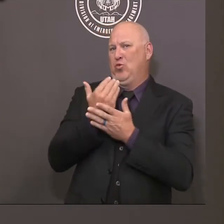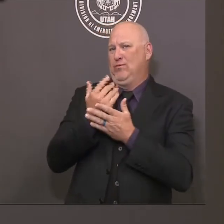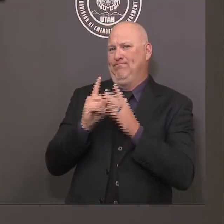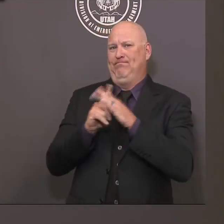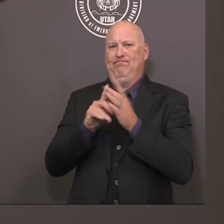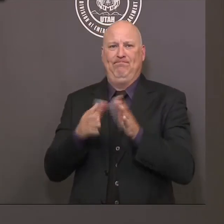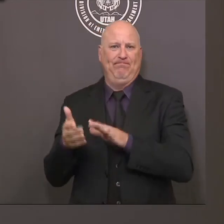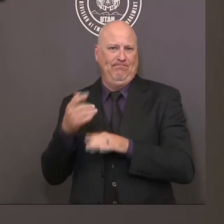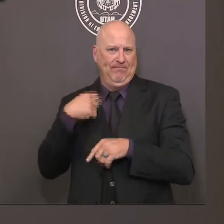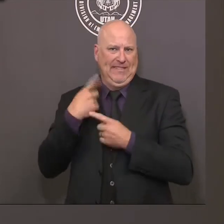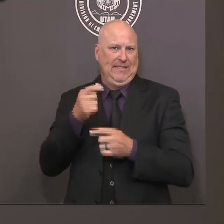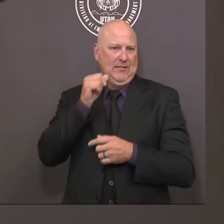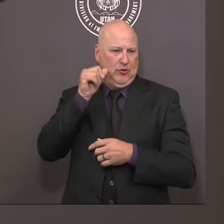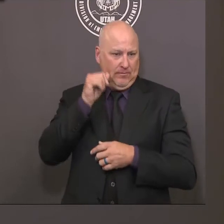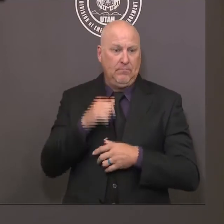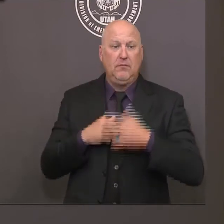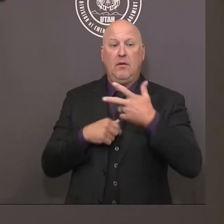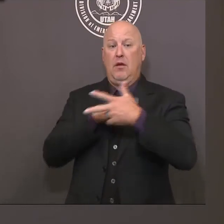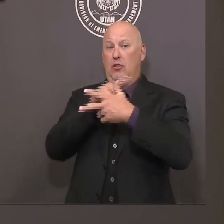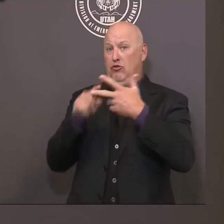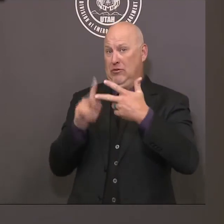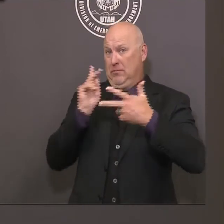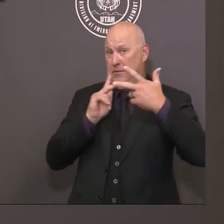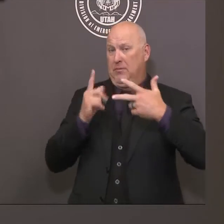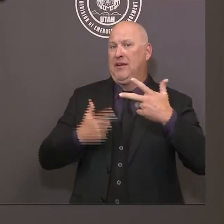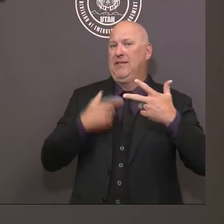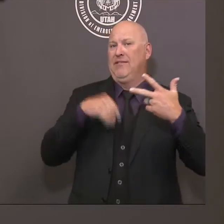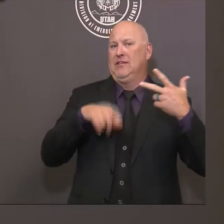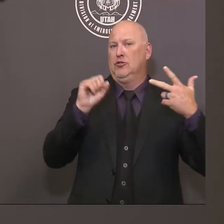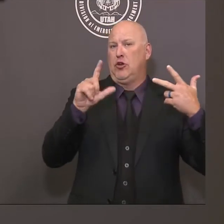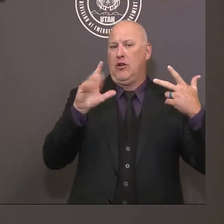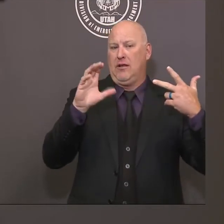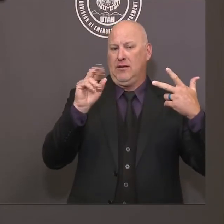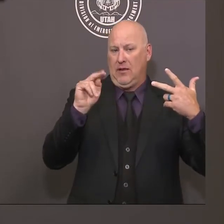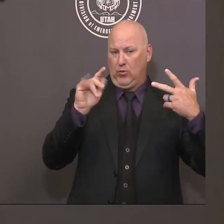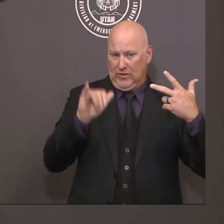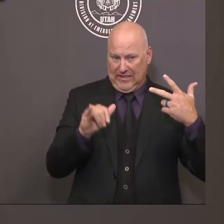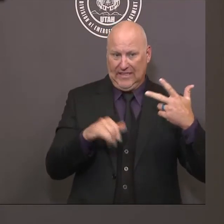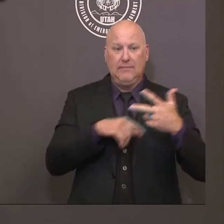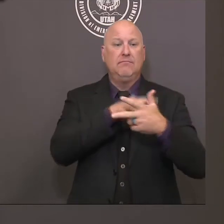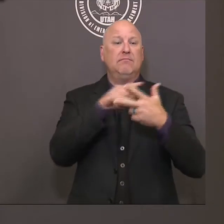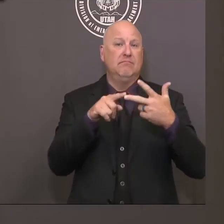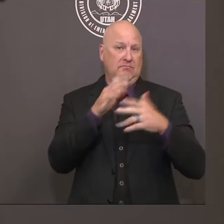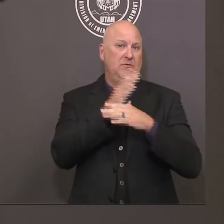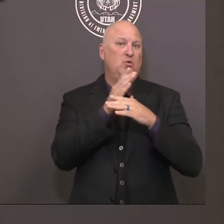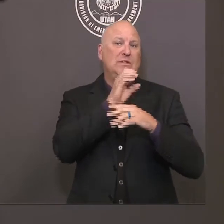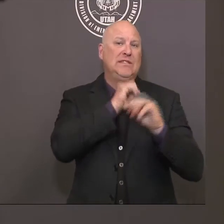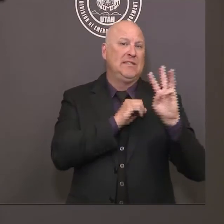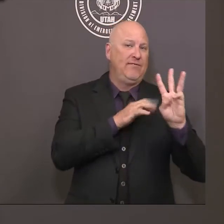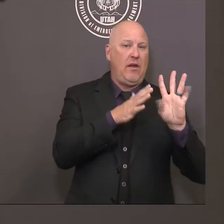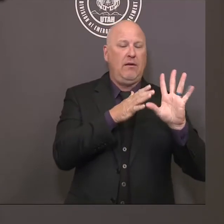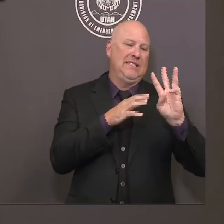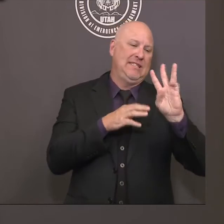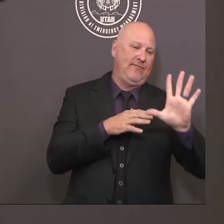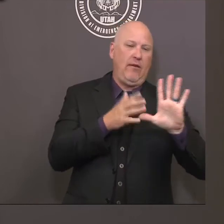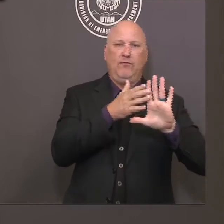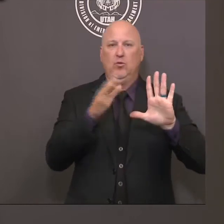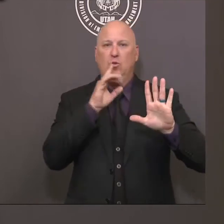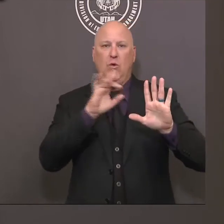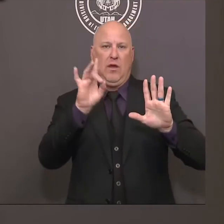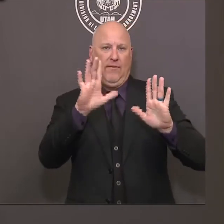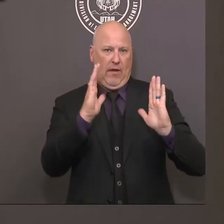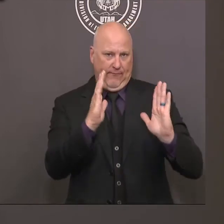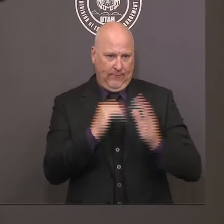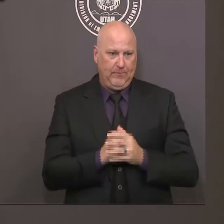residents. All were between the ages of 65 and 84 years old. 1 was a long-term care facility resident, and the other 2